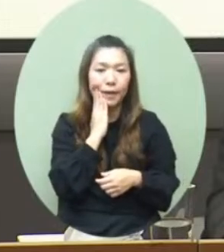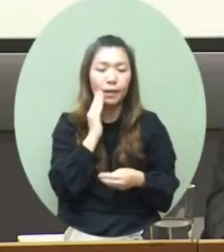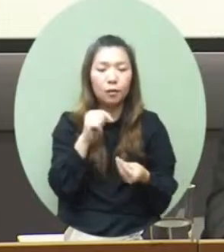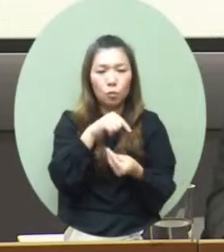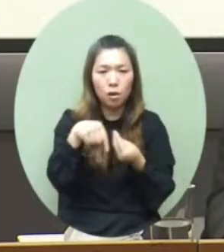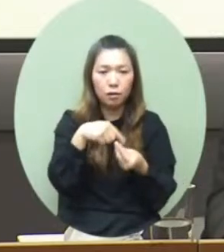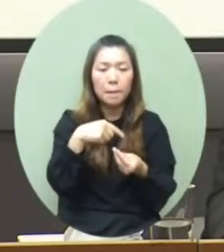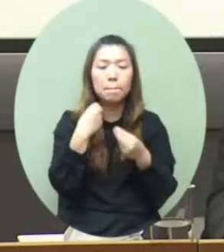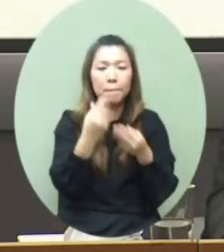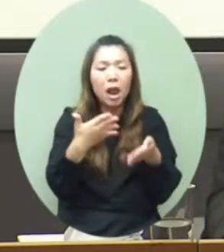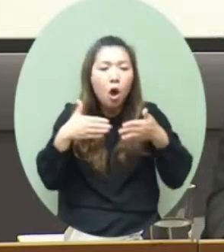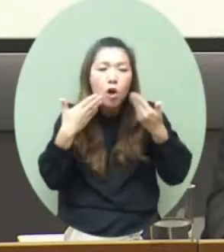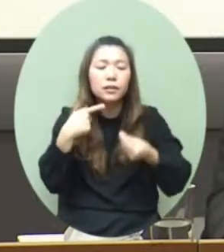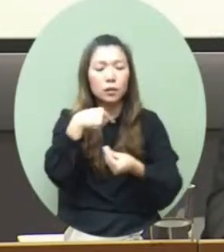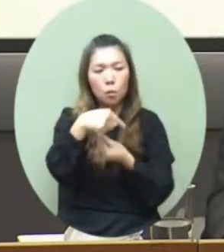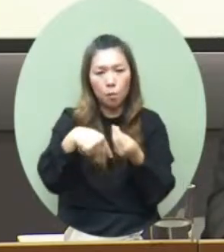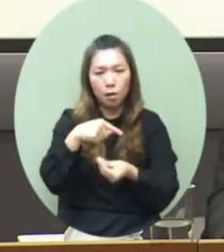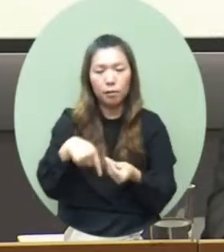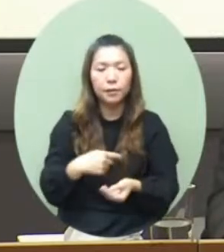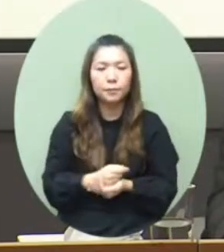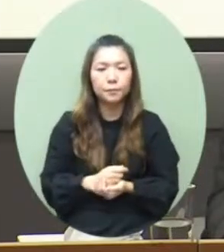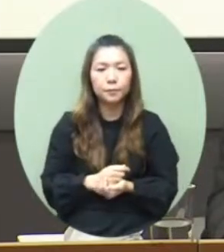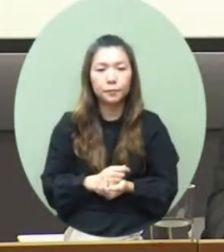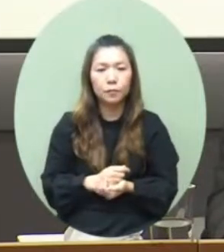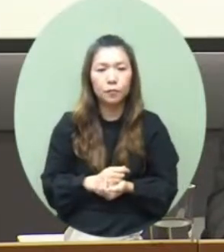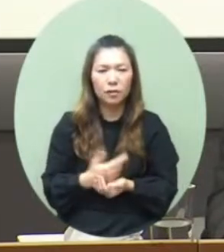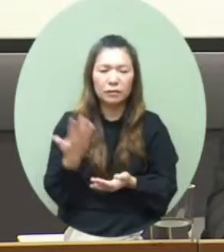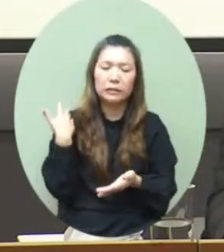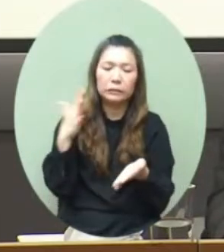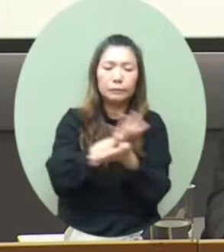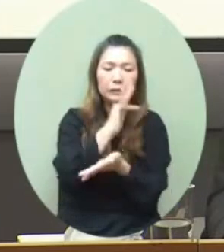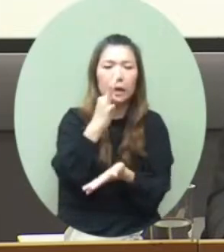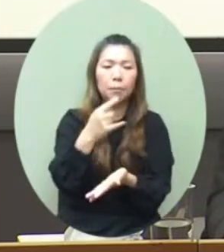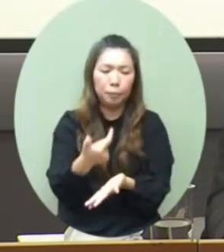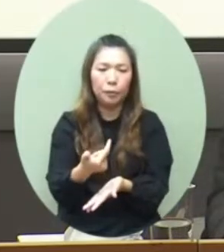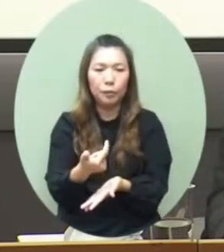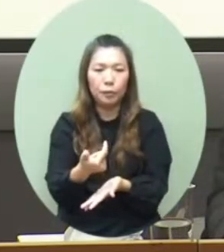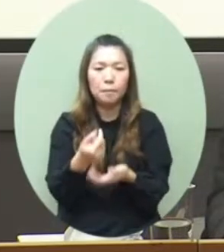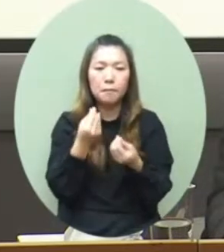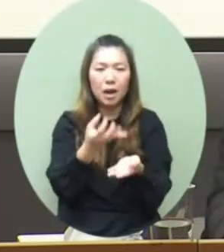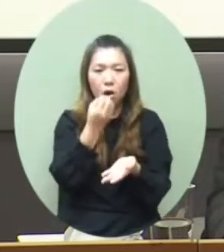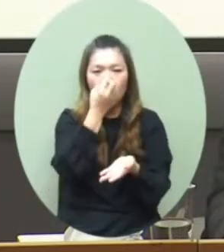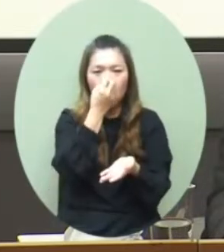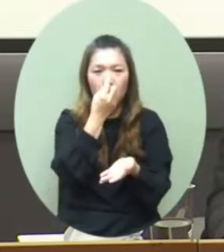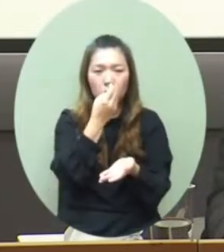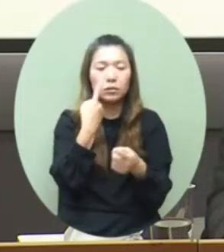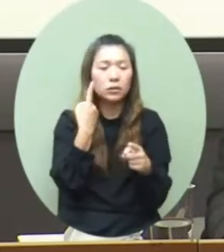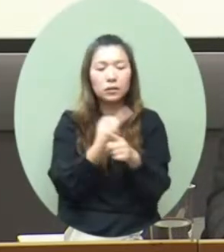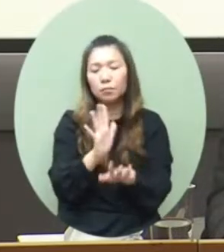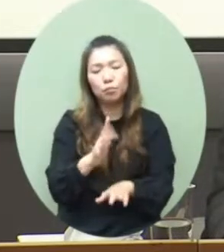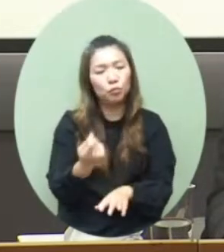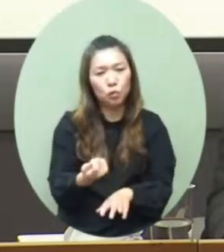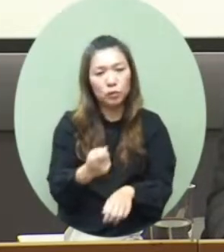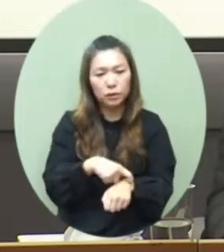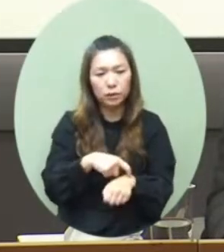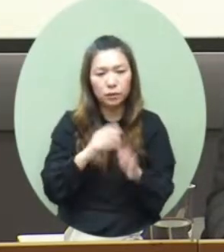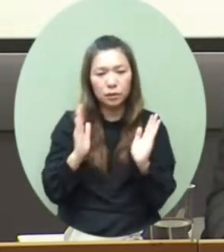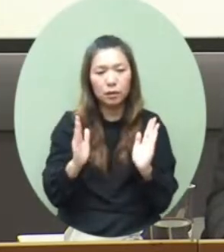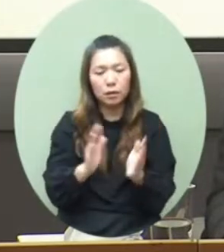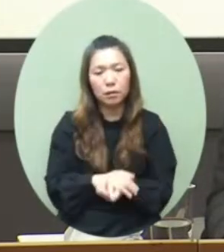gone through 3.5 very difficult years. We really want to see many more smiling